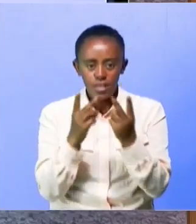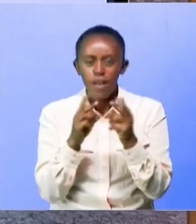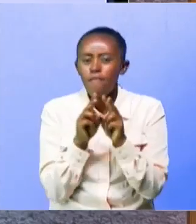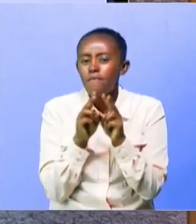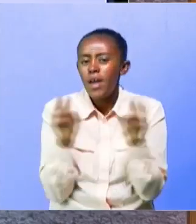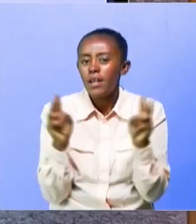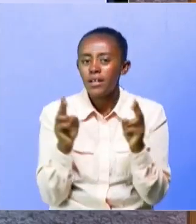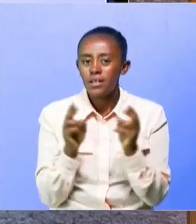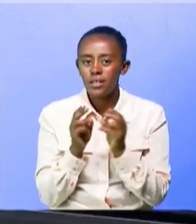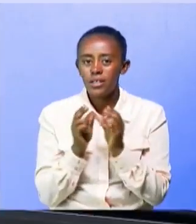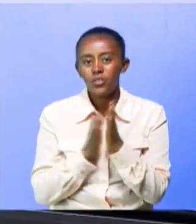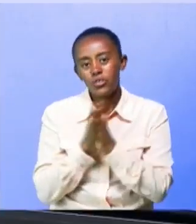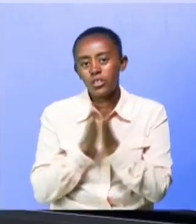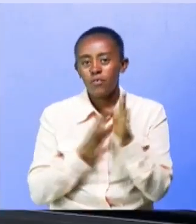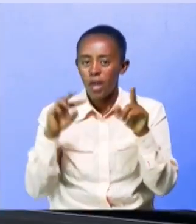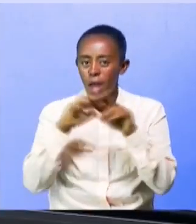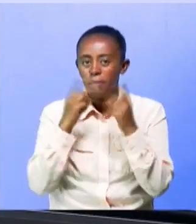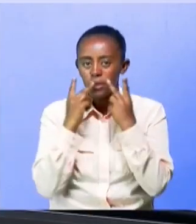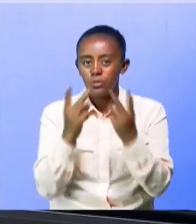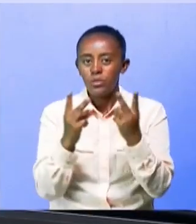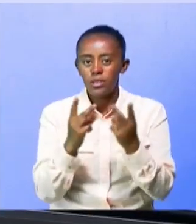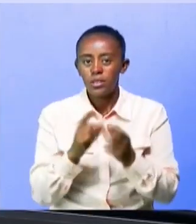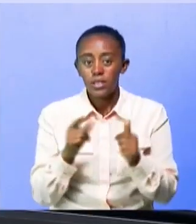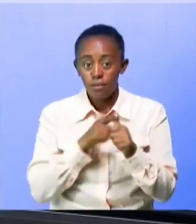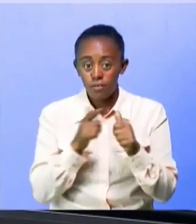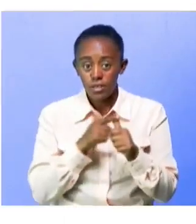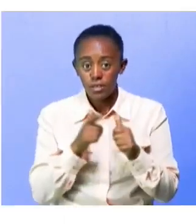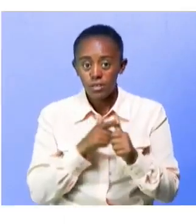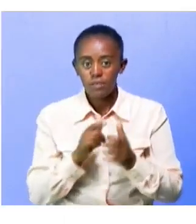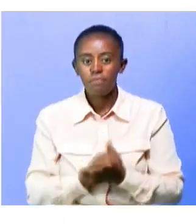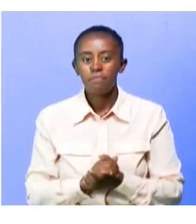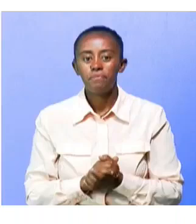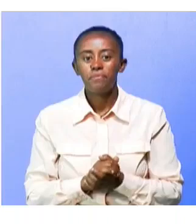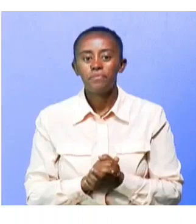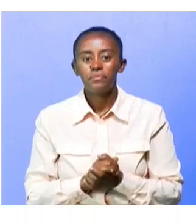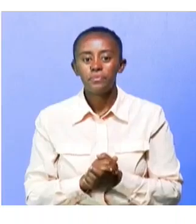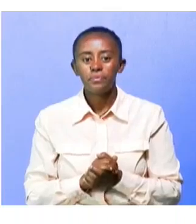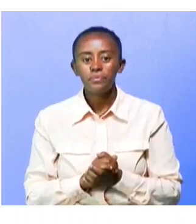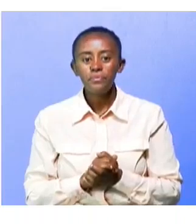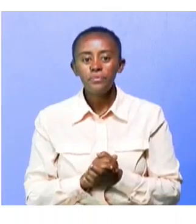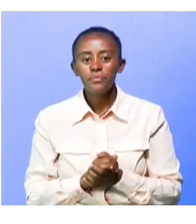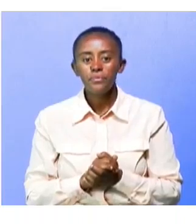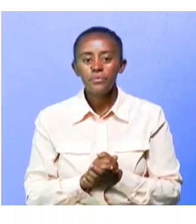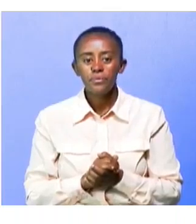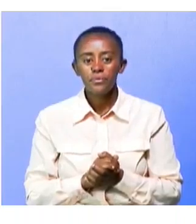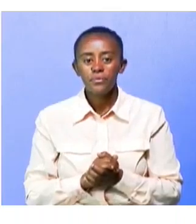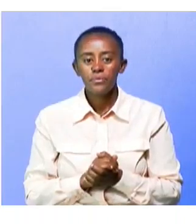interesting vocabularies. The first one, that is gender.